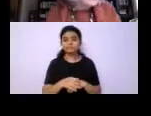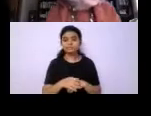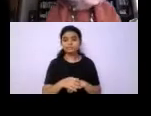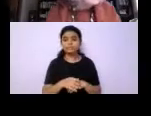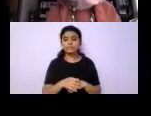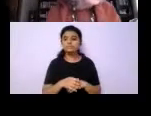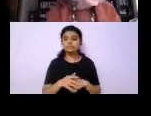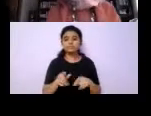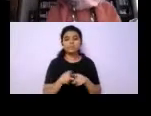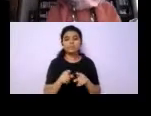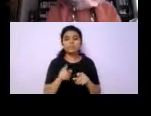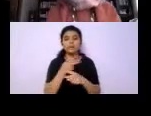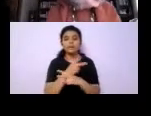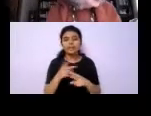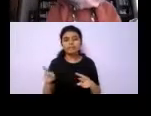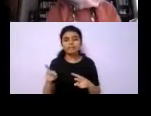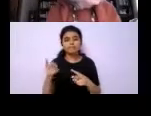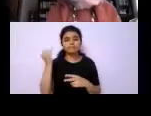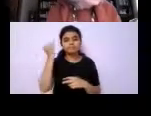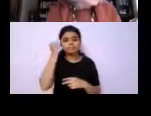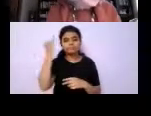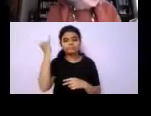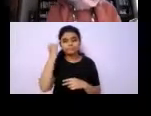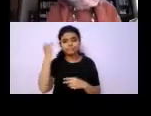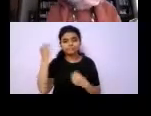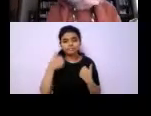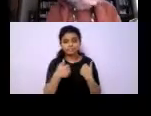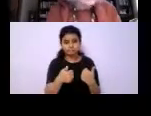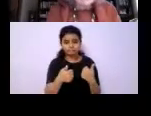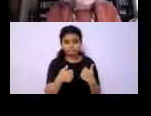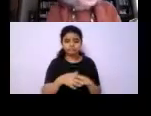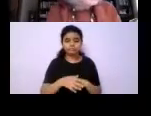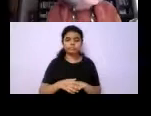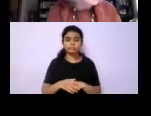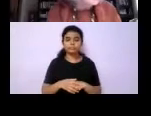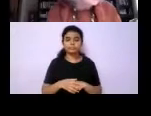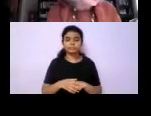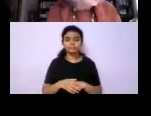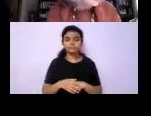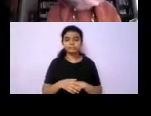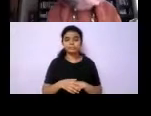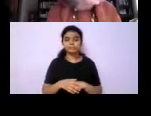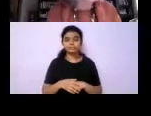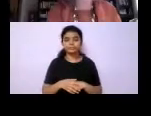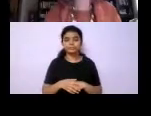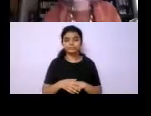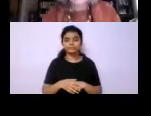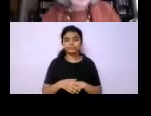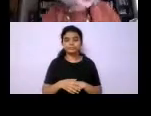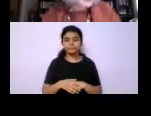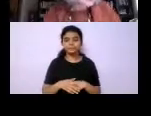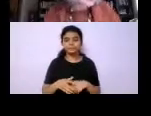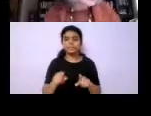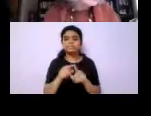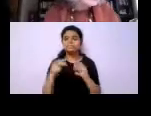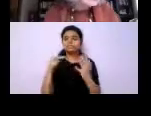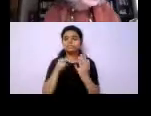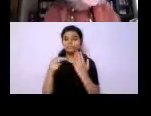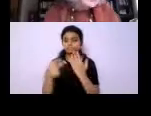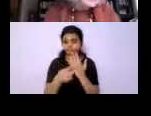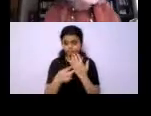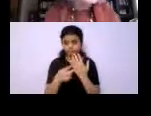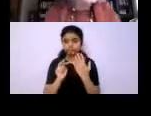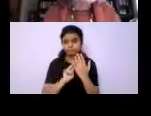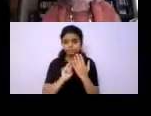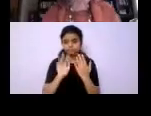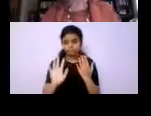ideal of what I've called elsewhere in Love's Labor, a transparent self,